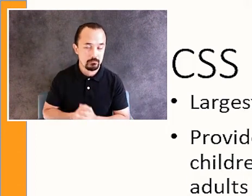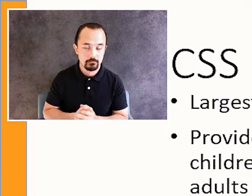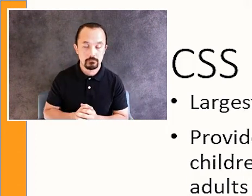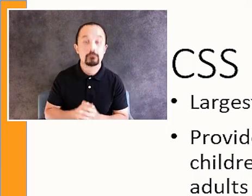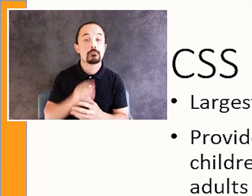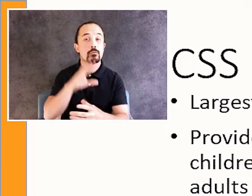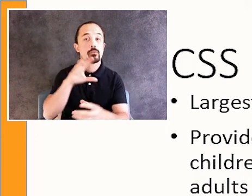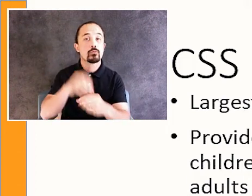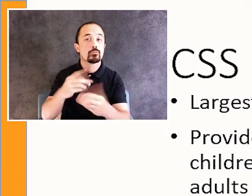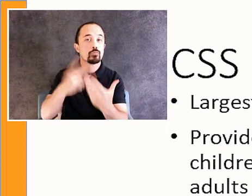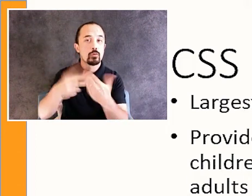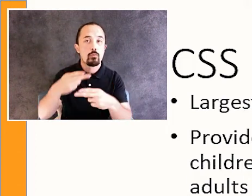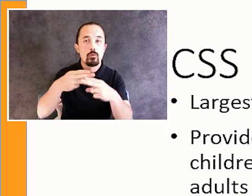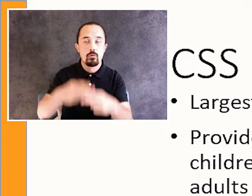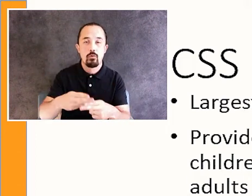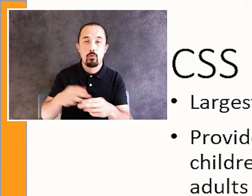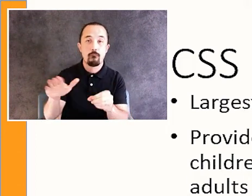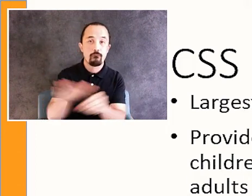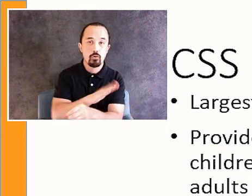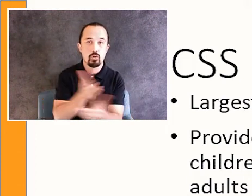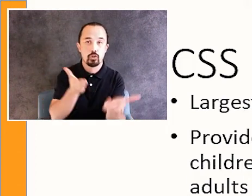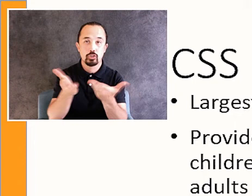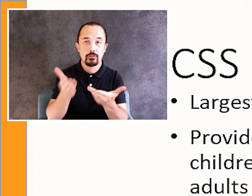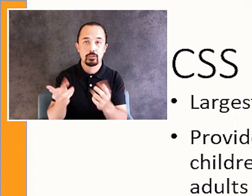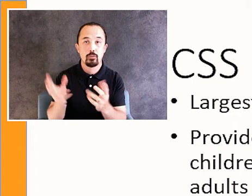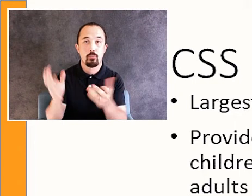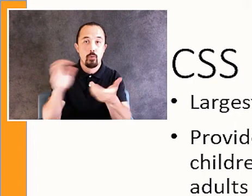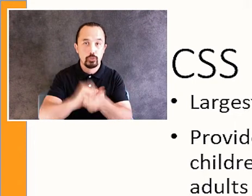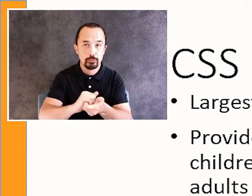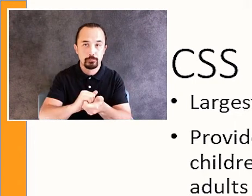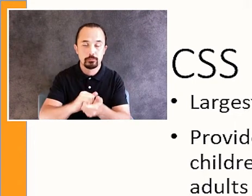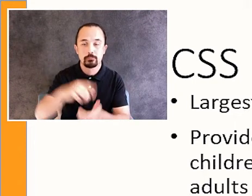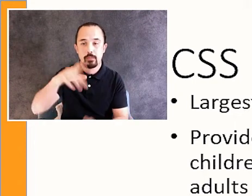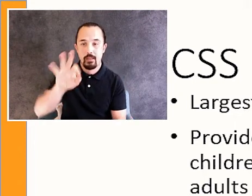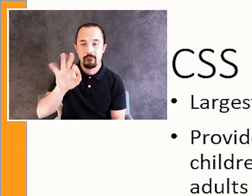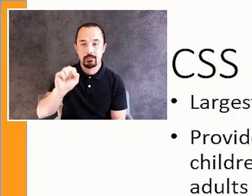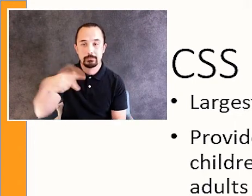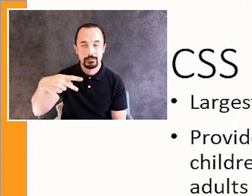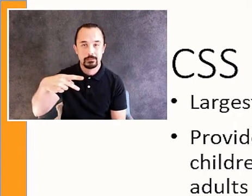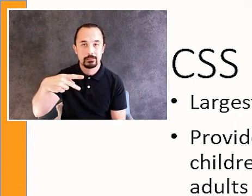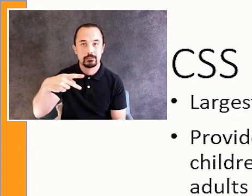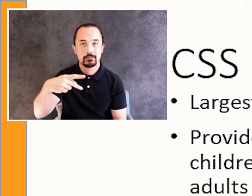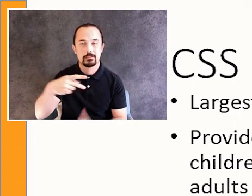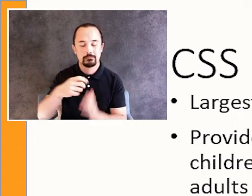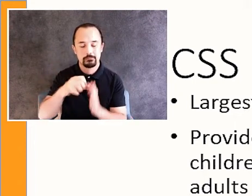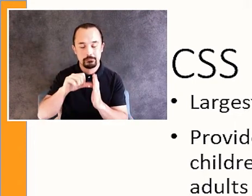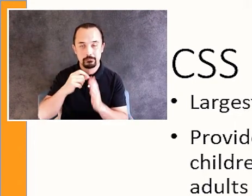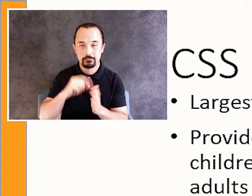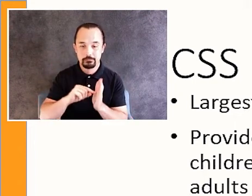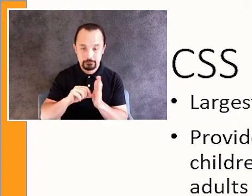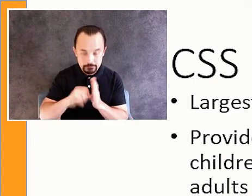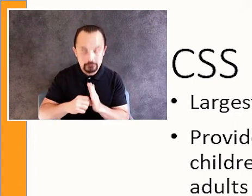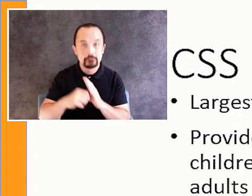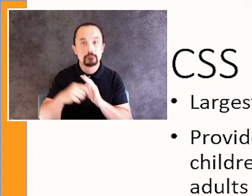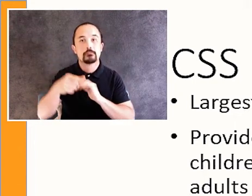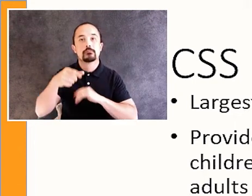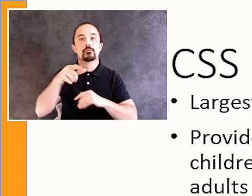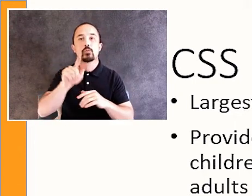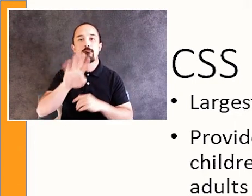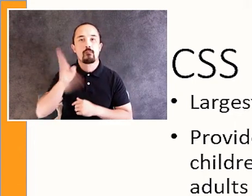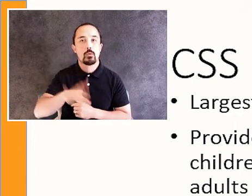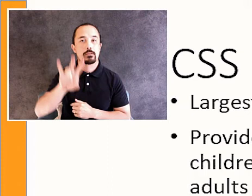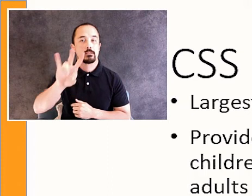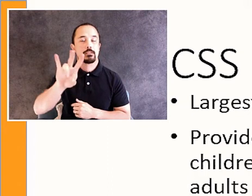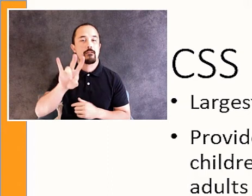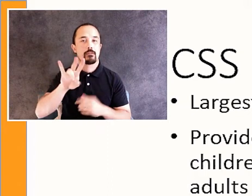includes programs called Full Service Partnerships or FSPs, which are intensive 24/7 service models designed for consumers